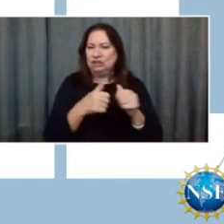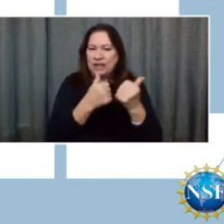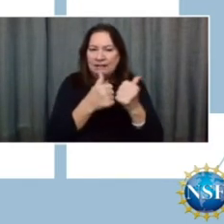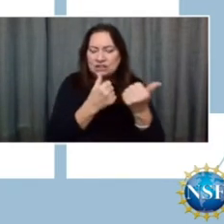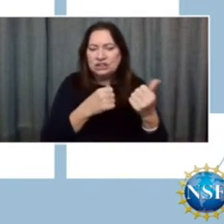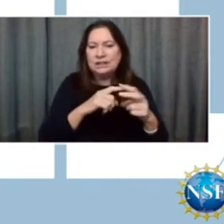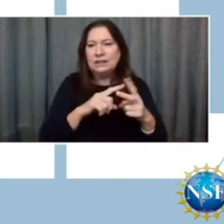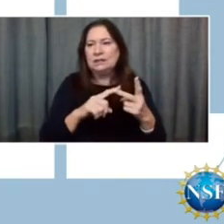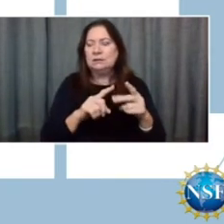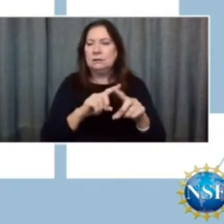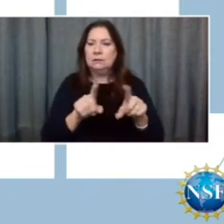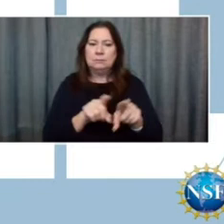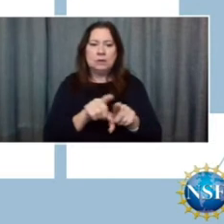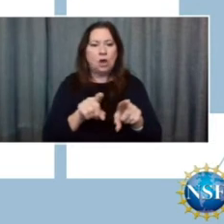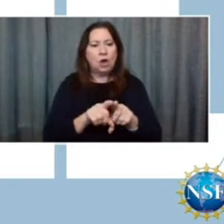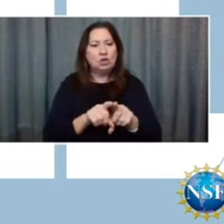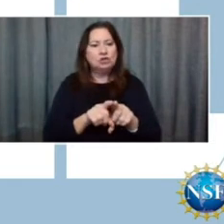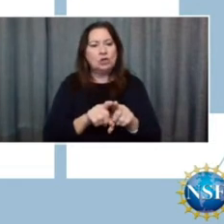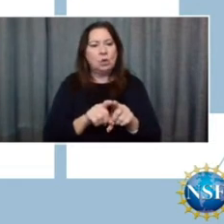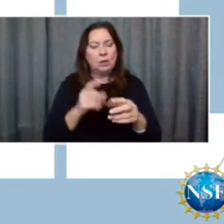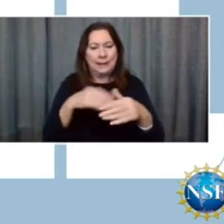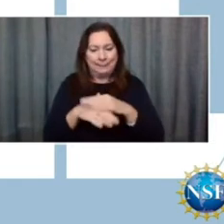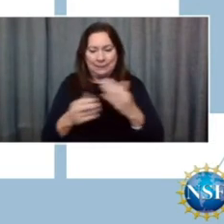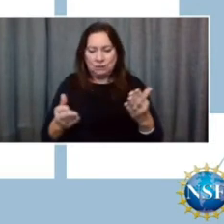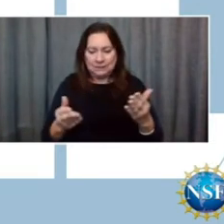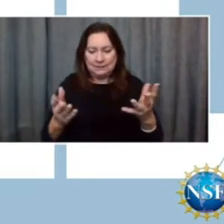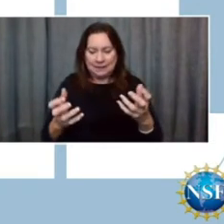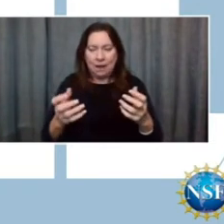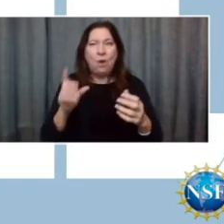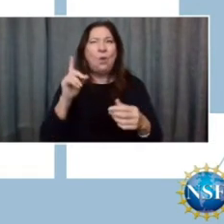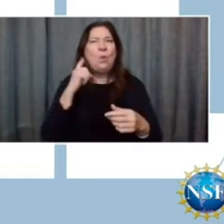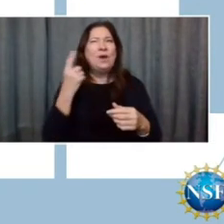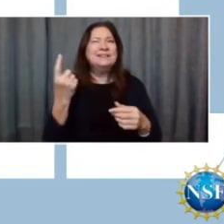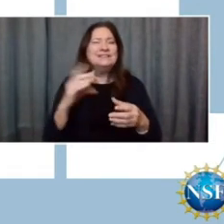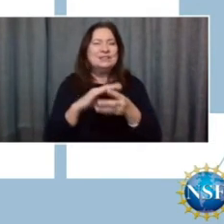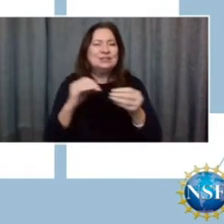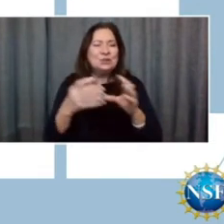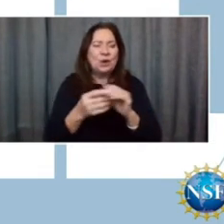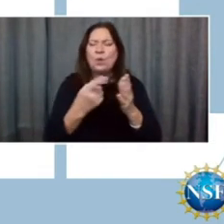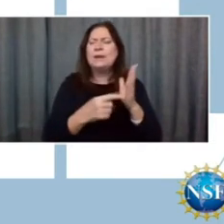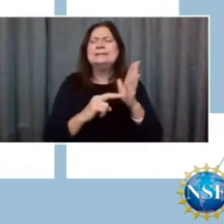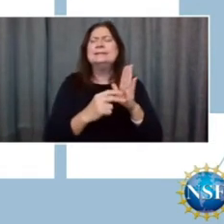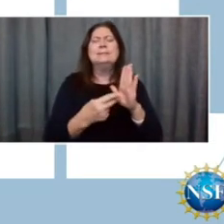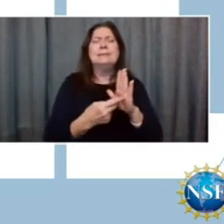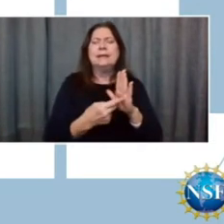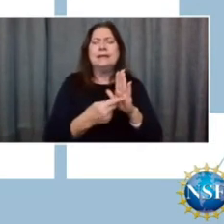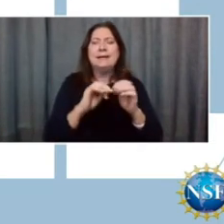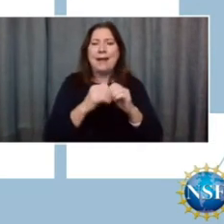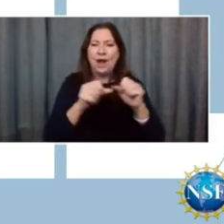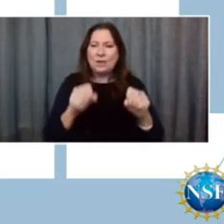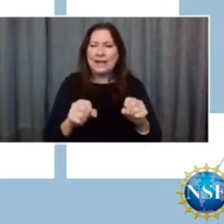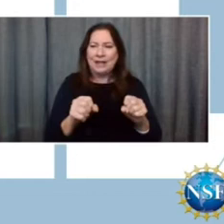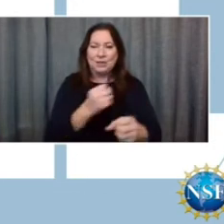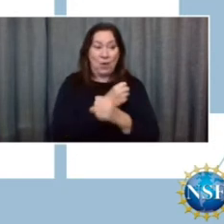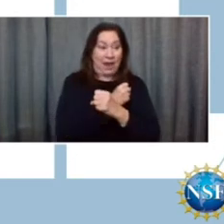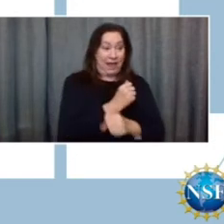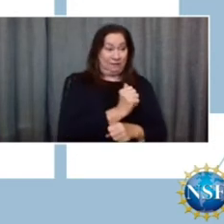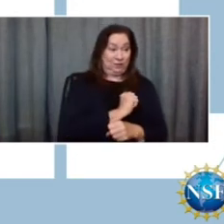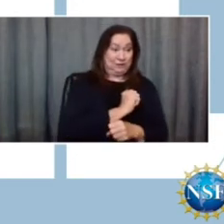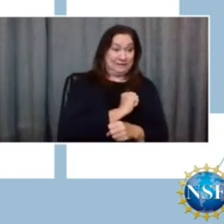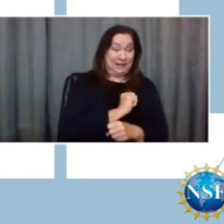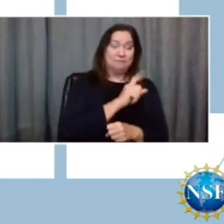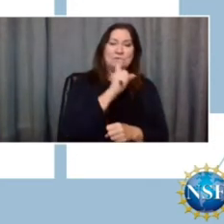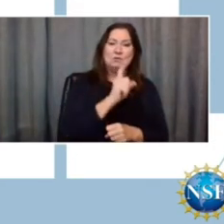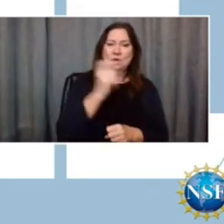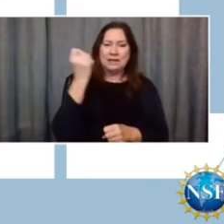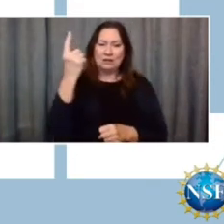also coming into this. I once heard the story of, what does it mean? How can you both love yourself if you really understand